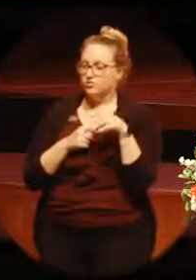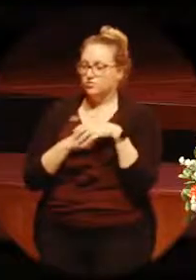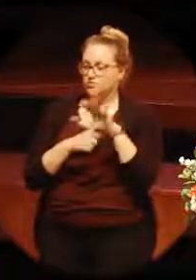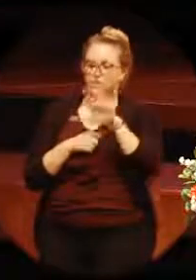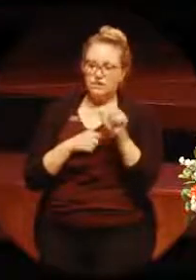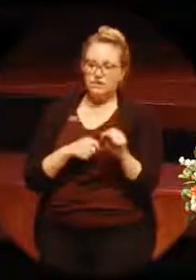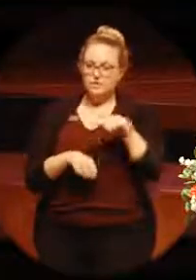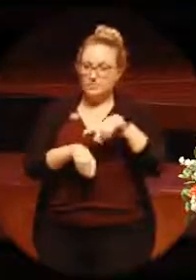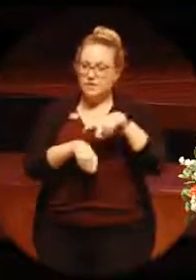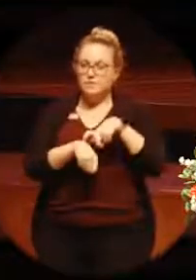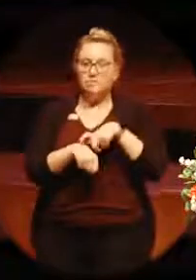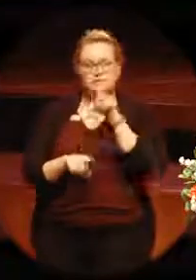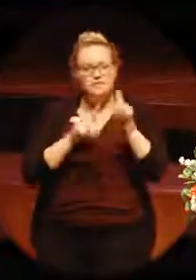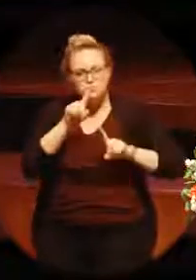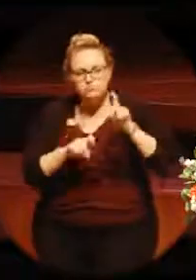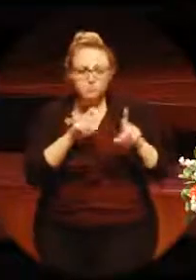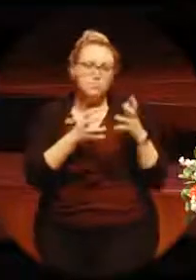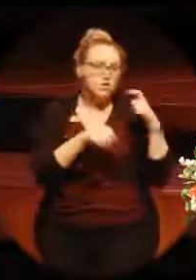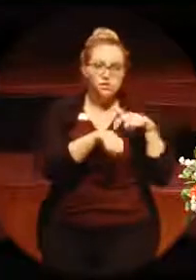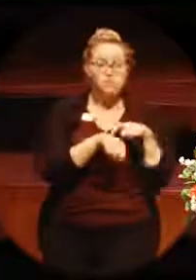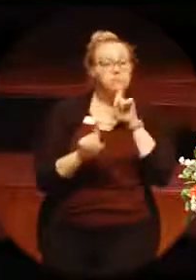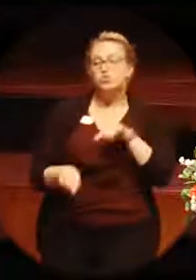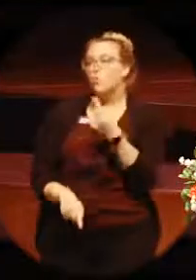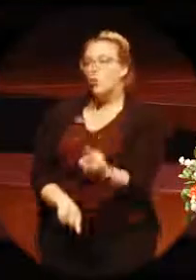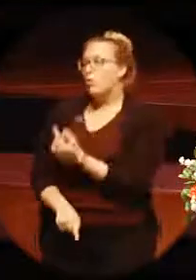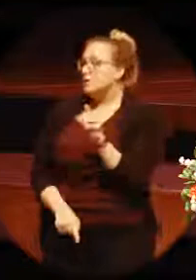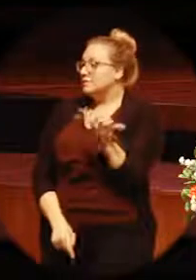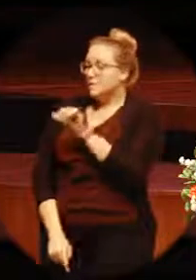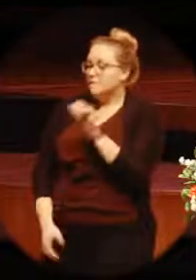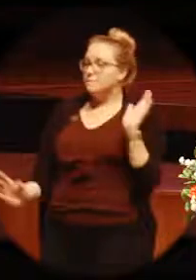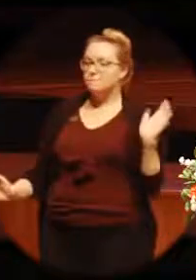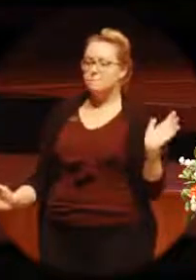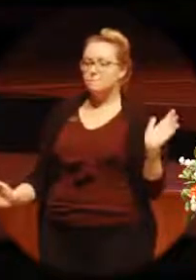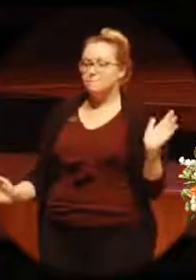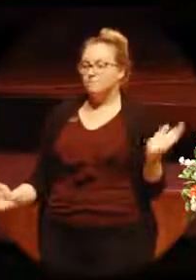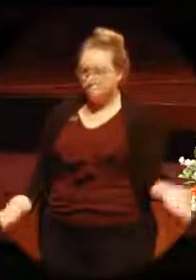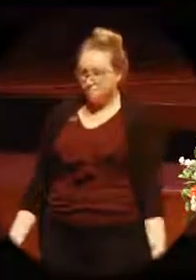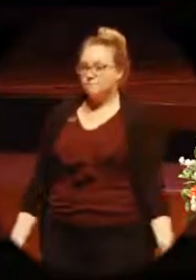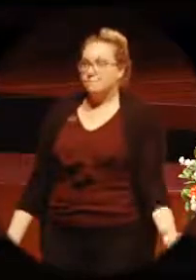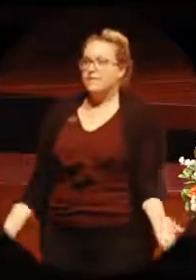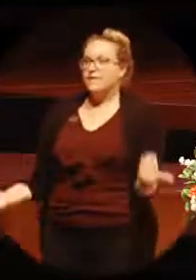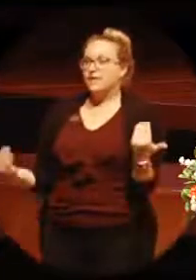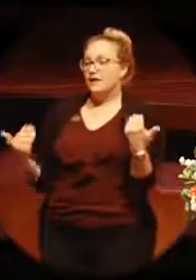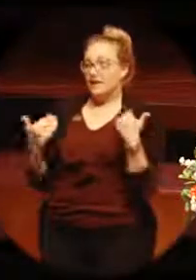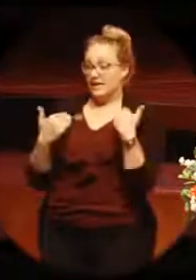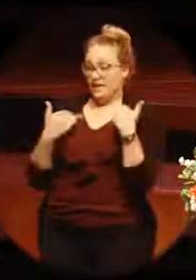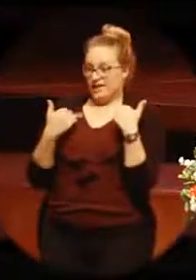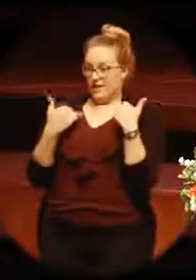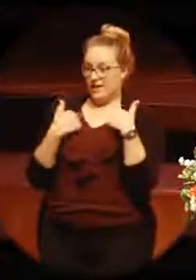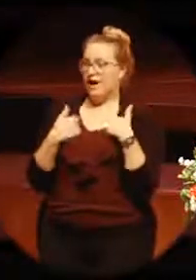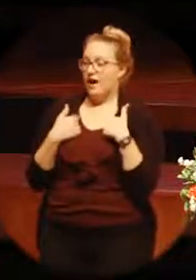Benghazi. And he asked him on several occasions, and the answer was always the same. I had the